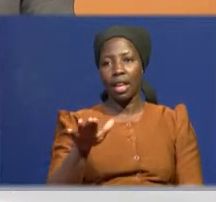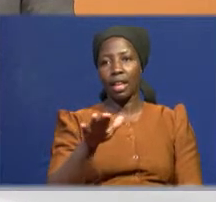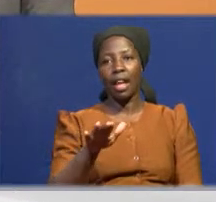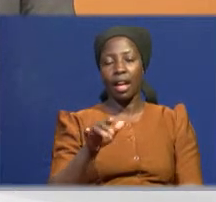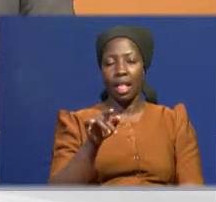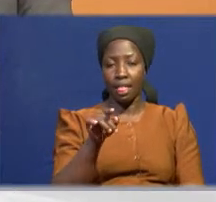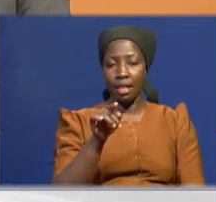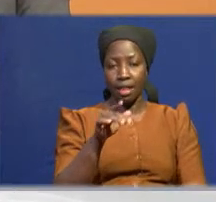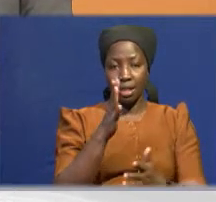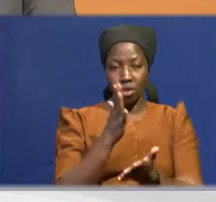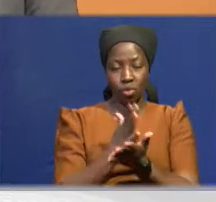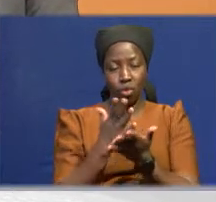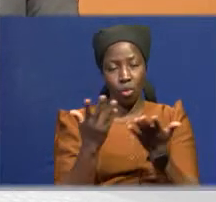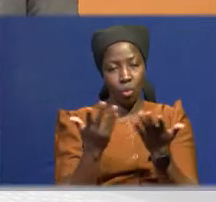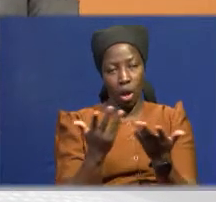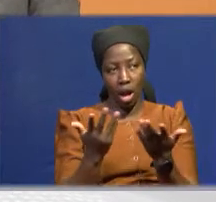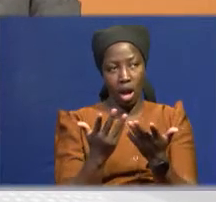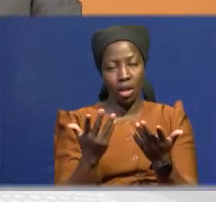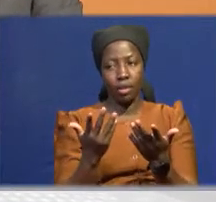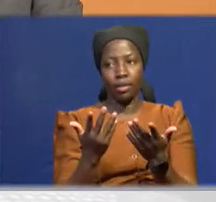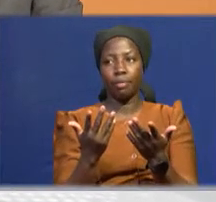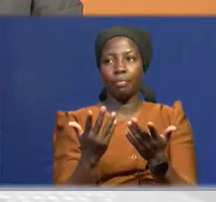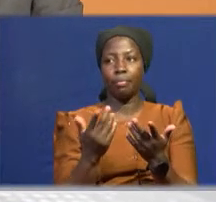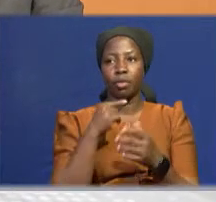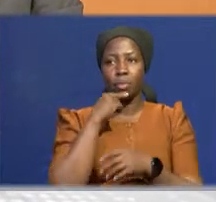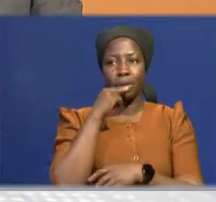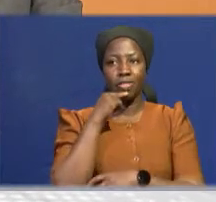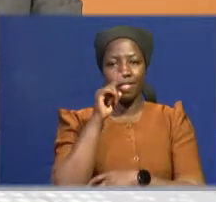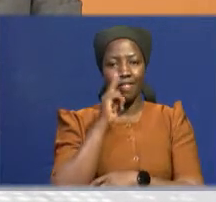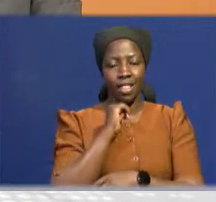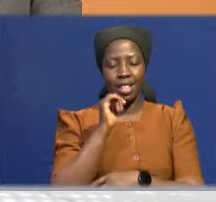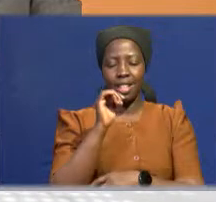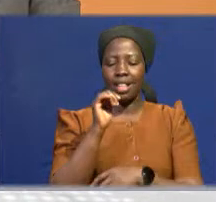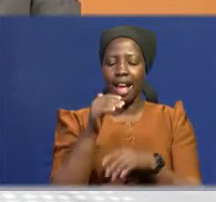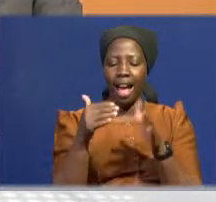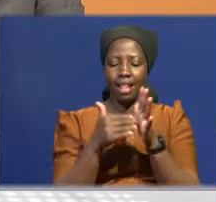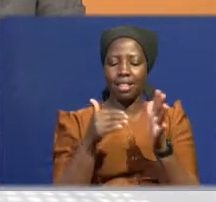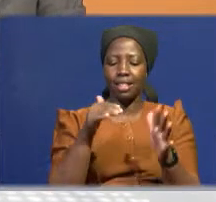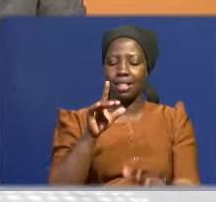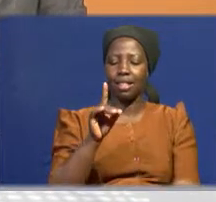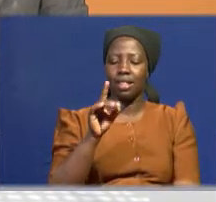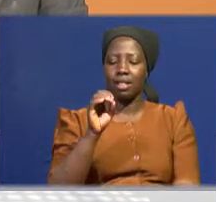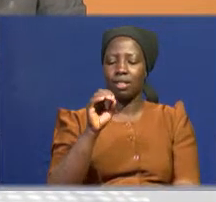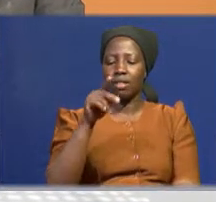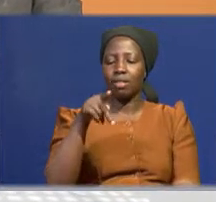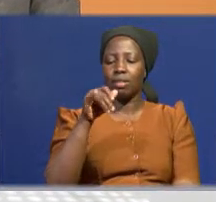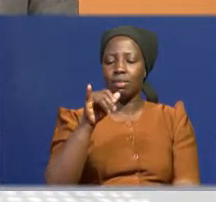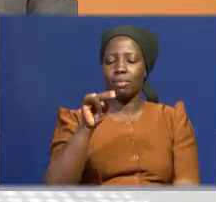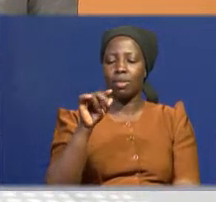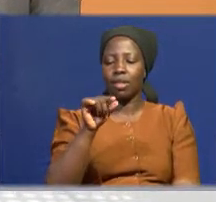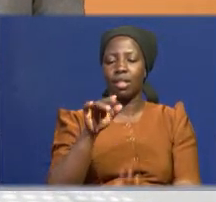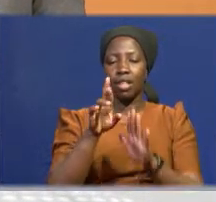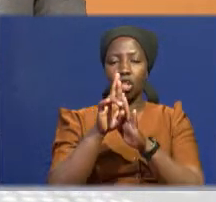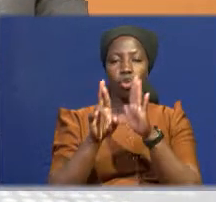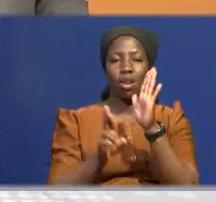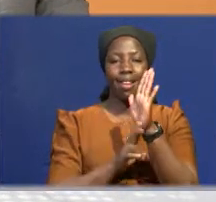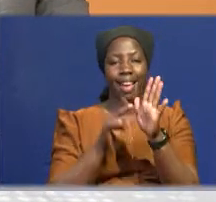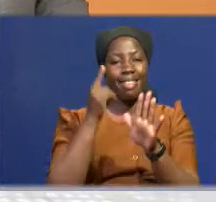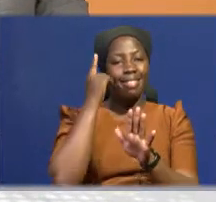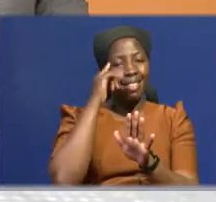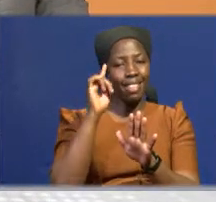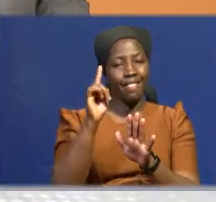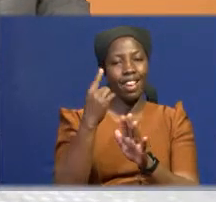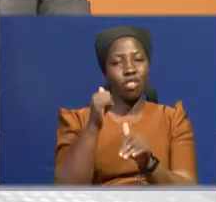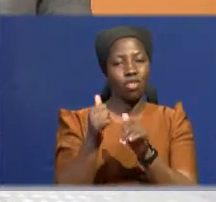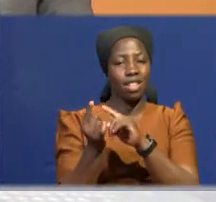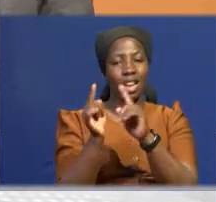this is where it becomes now critical, you mentioned the anti-doping regulations. I think the first one that comes in